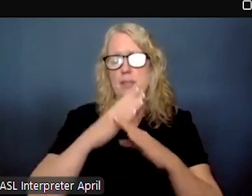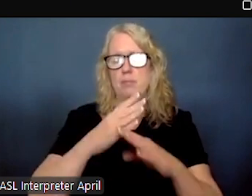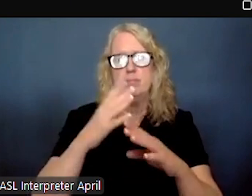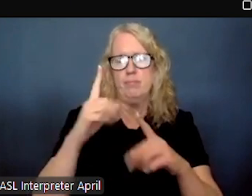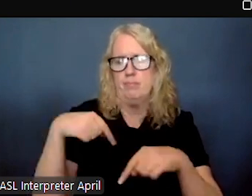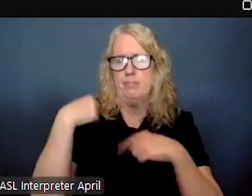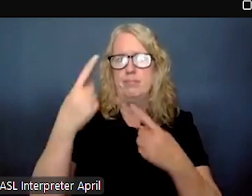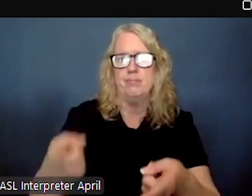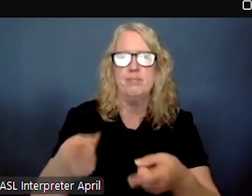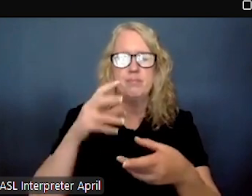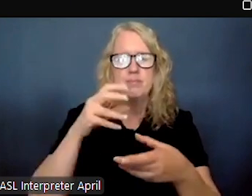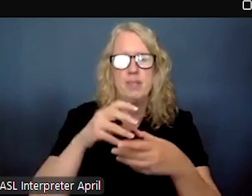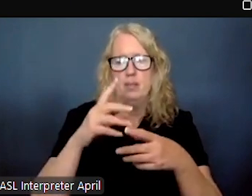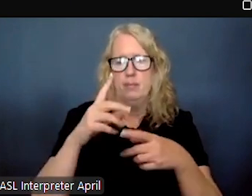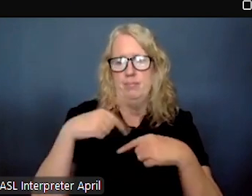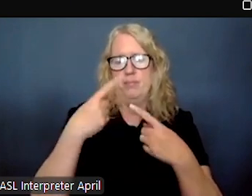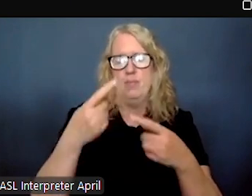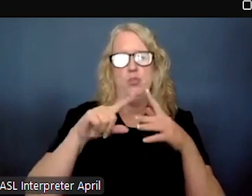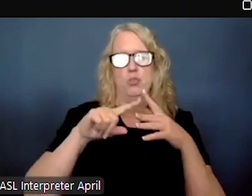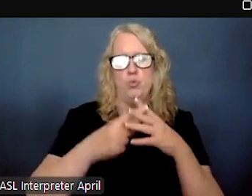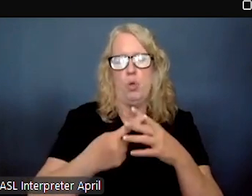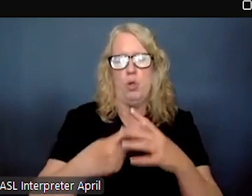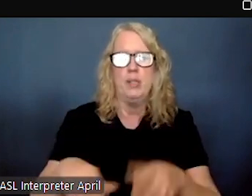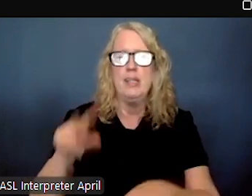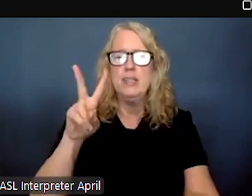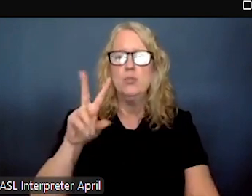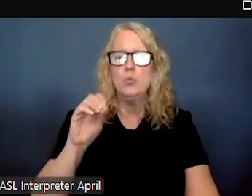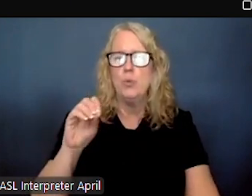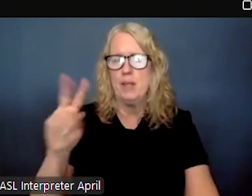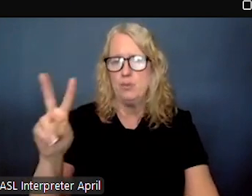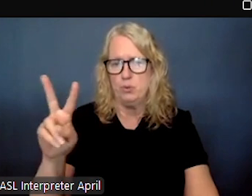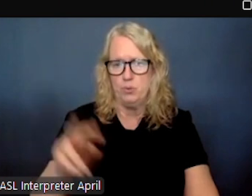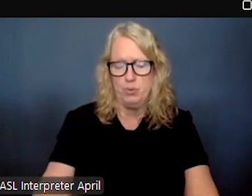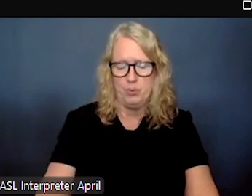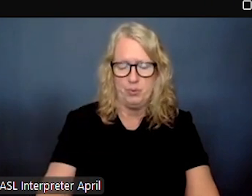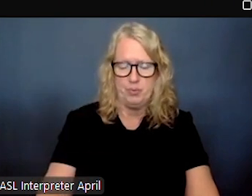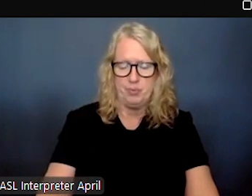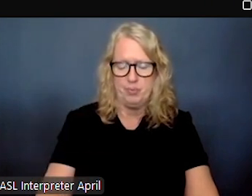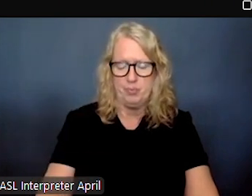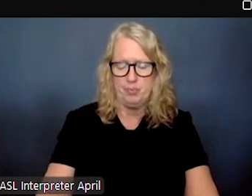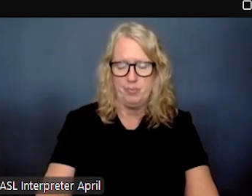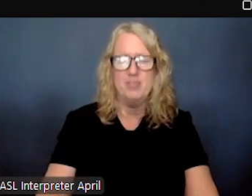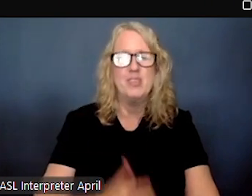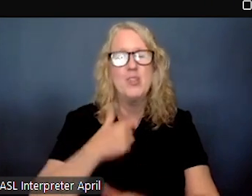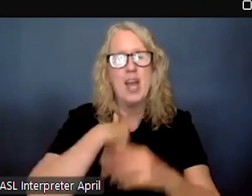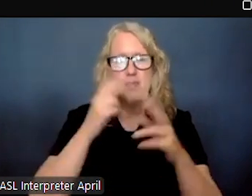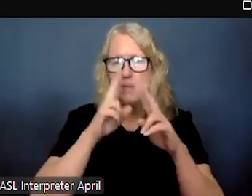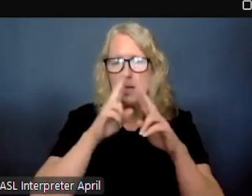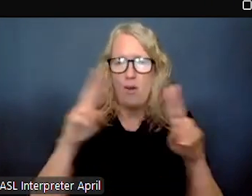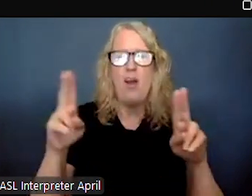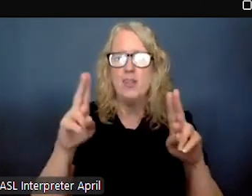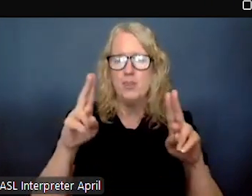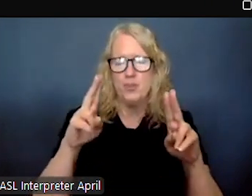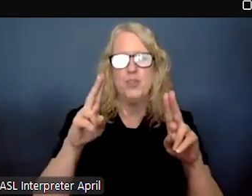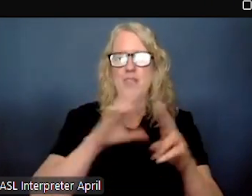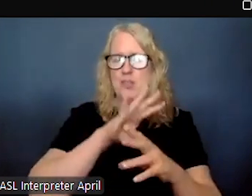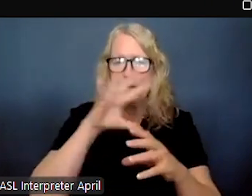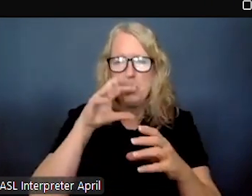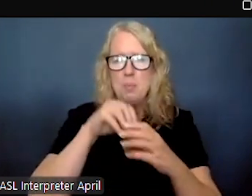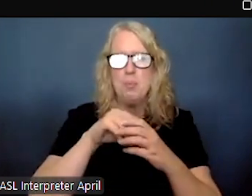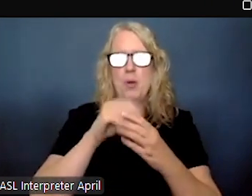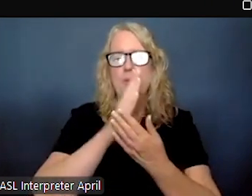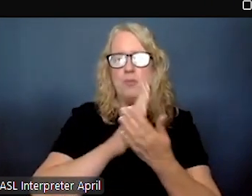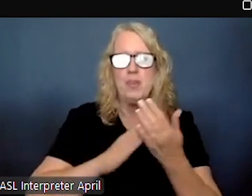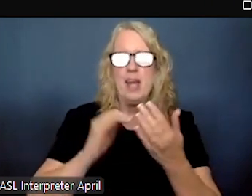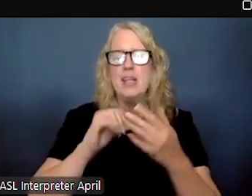infrastructure ever since its start in 2002. And I've been honored to be able to be a part